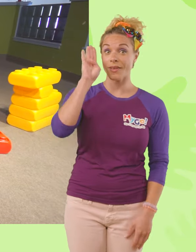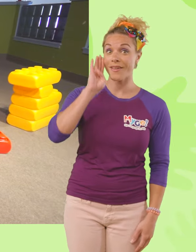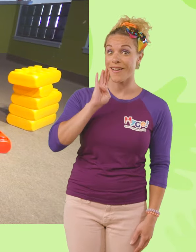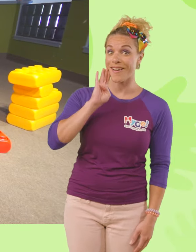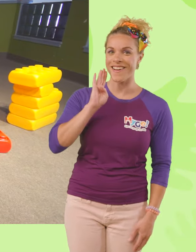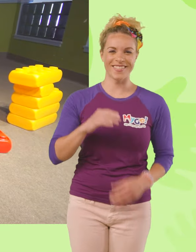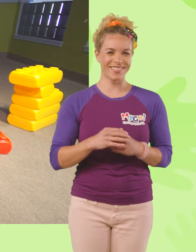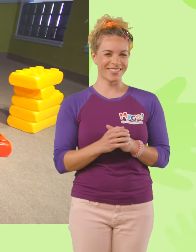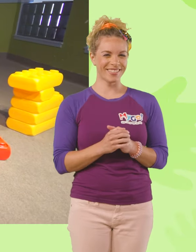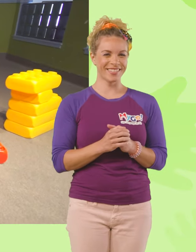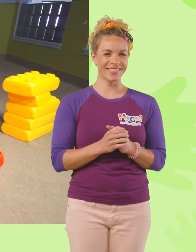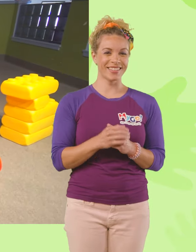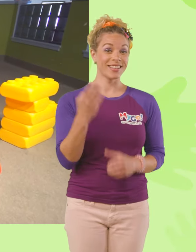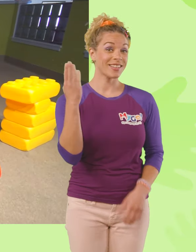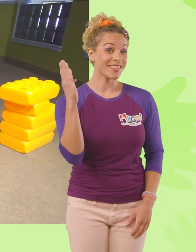brown,